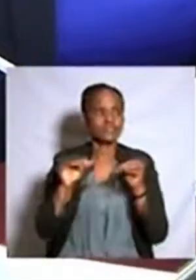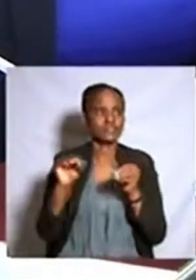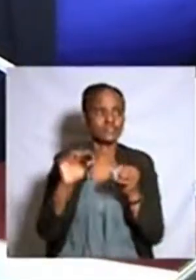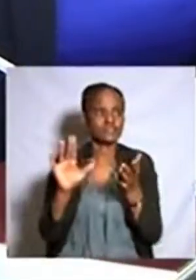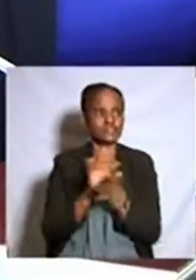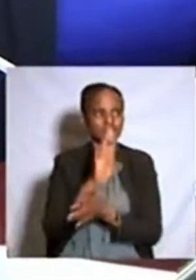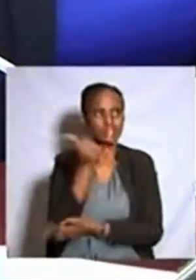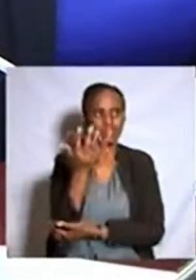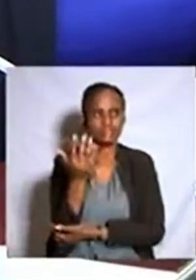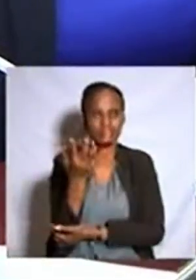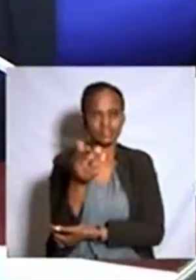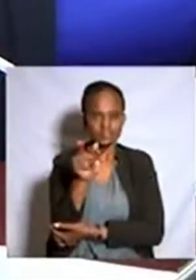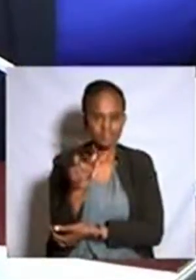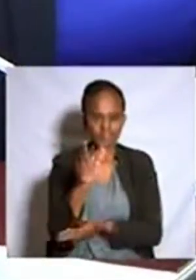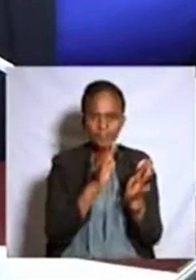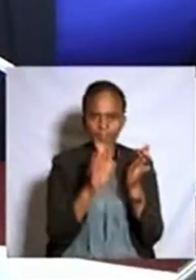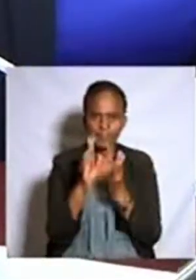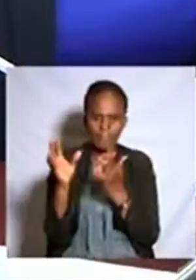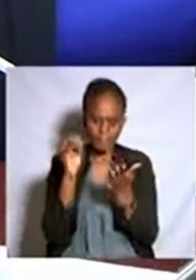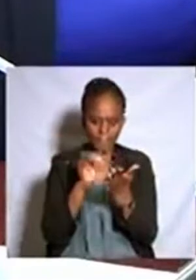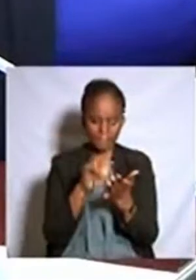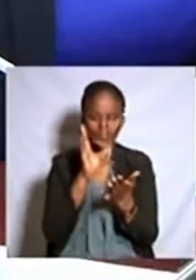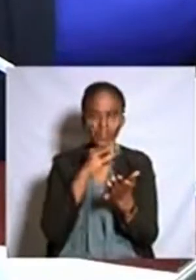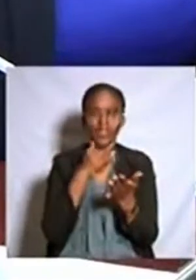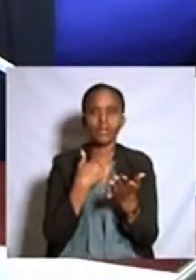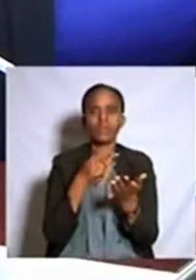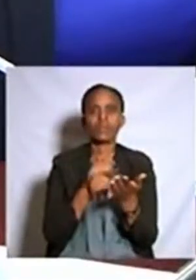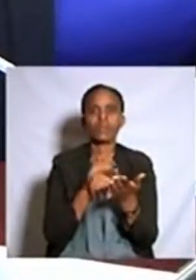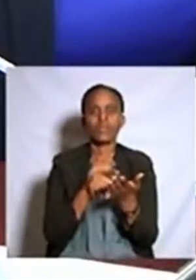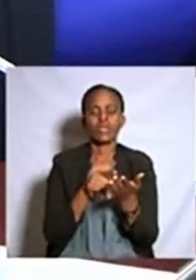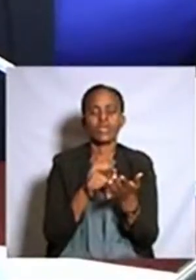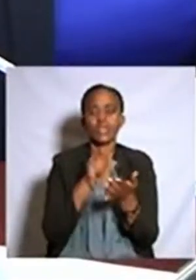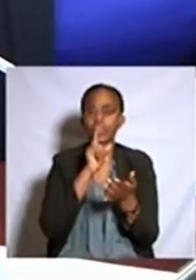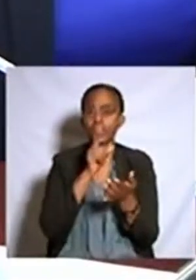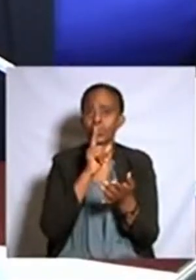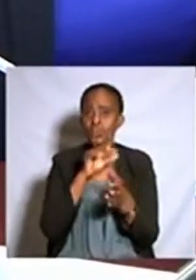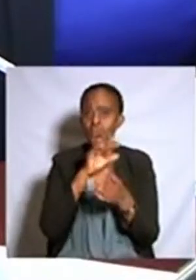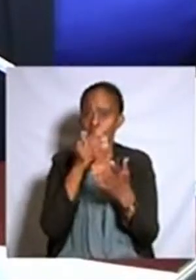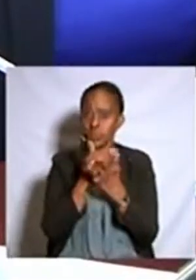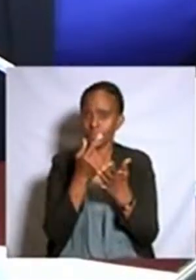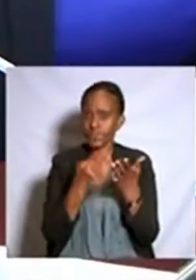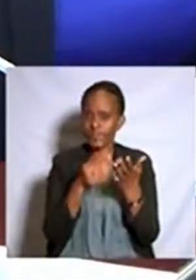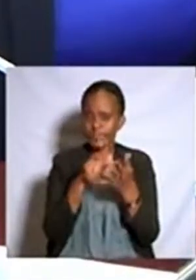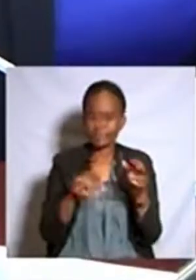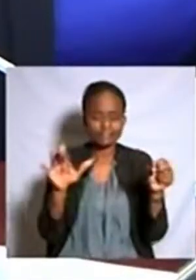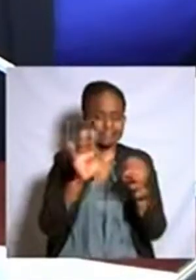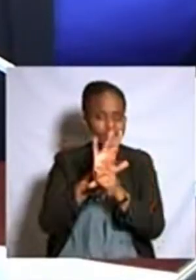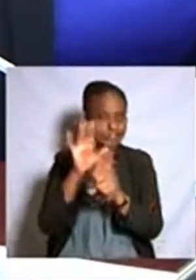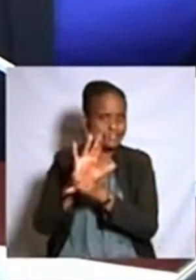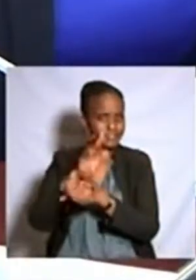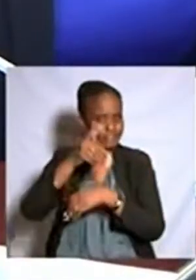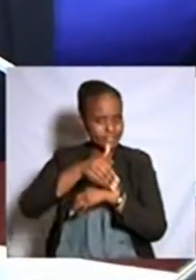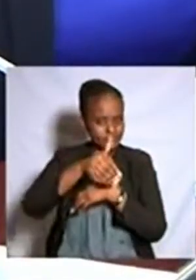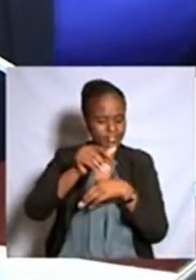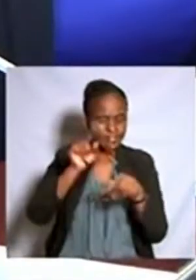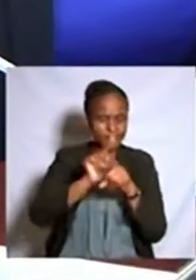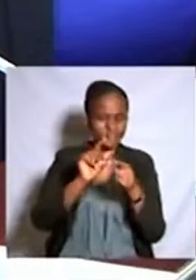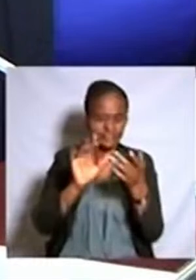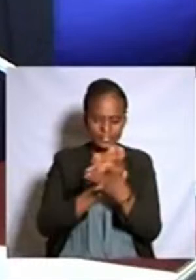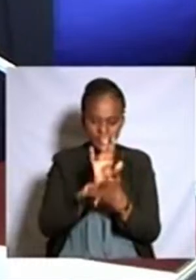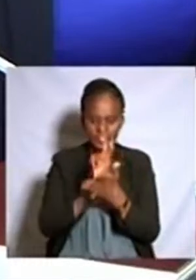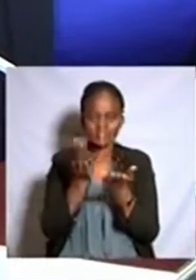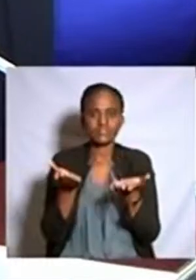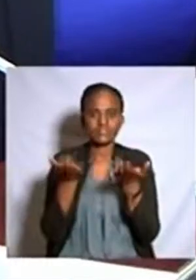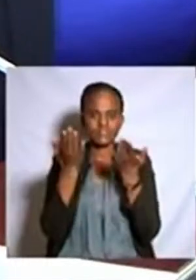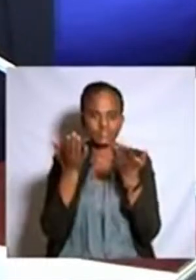15. Measures have been put in place to ensure that mortgages are fully registered and title deeds